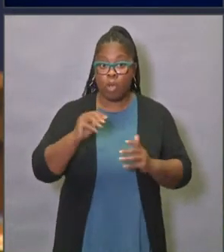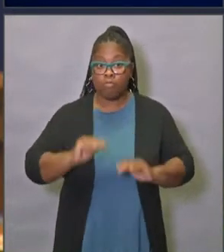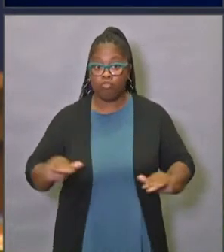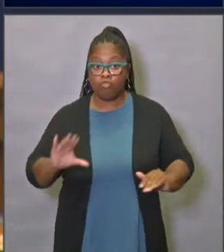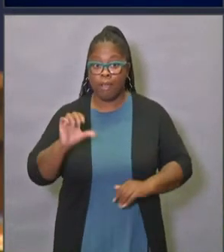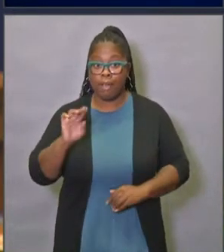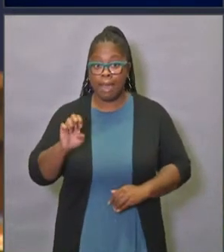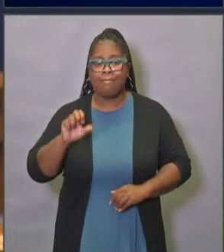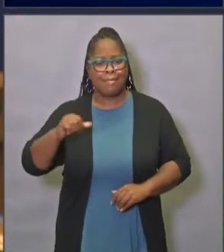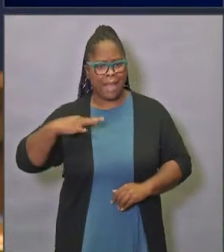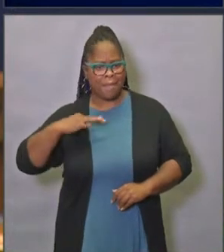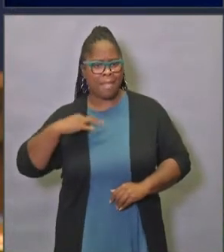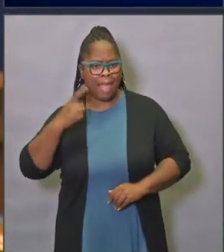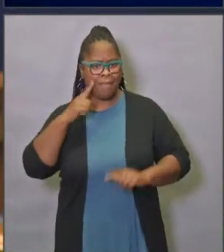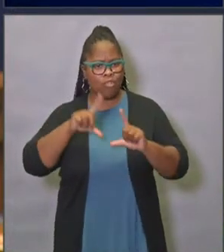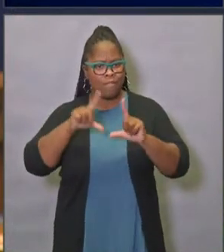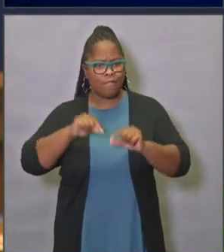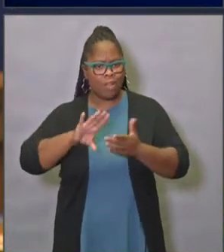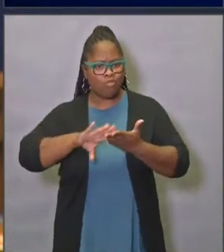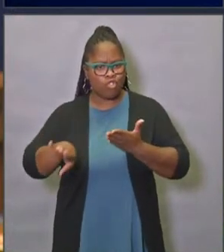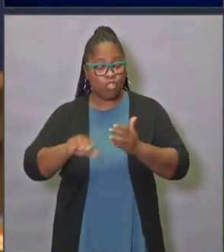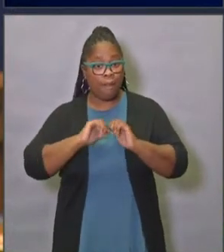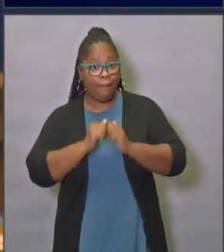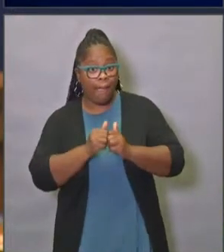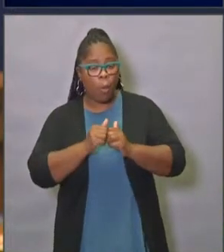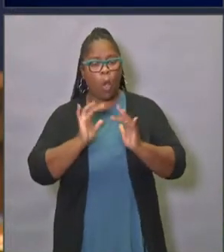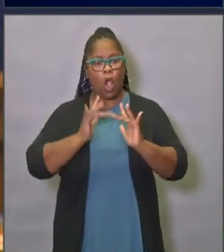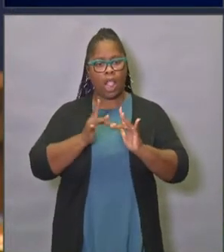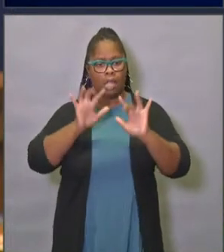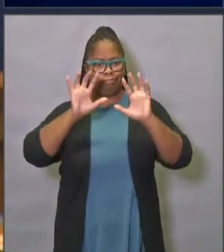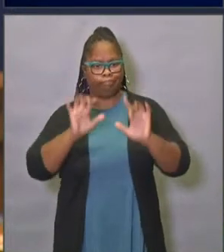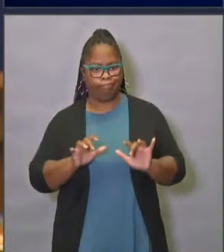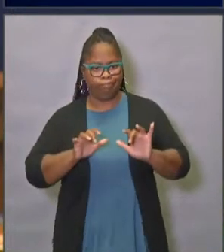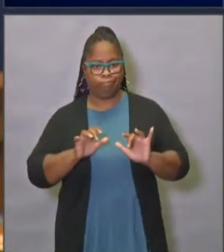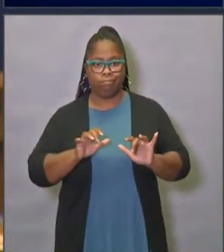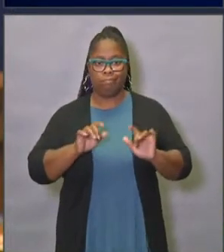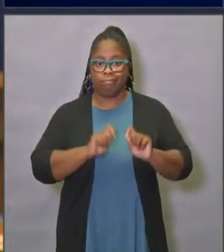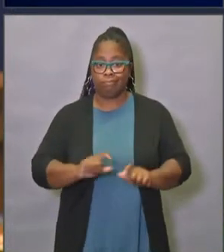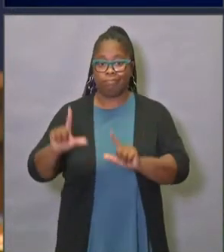for a voucher by completing an online application at